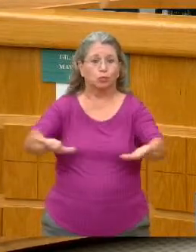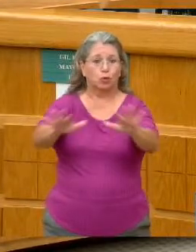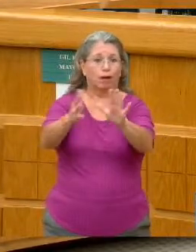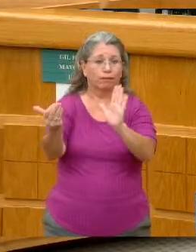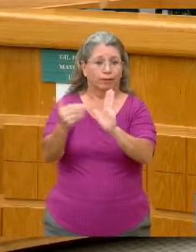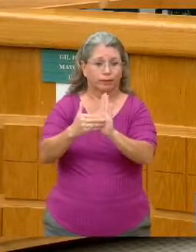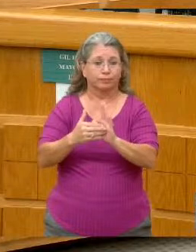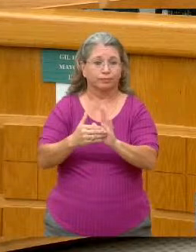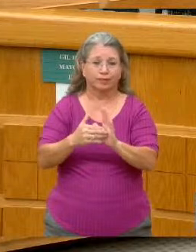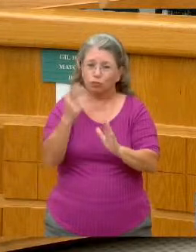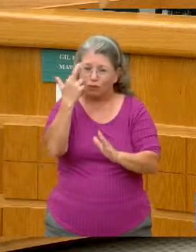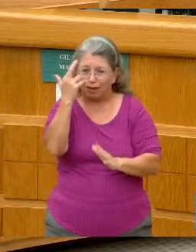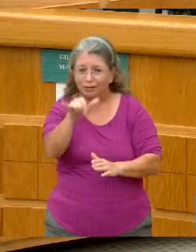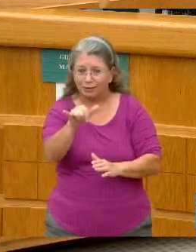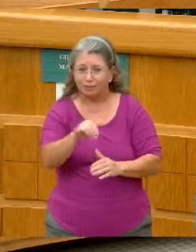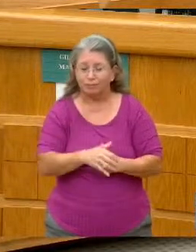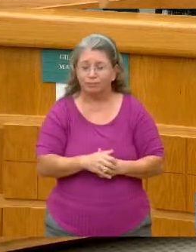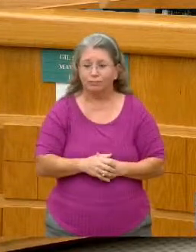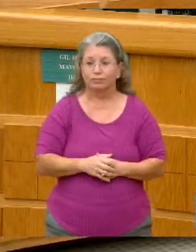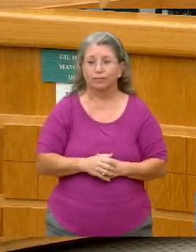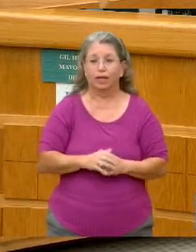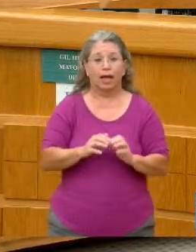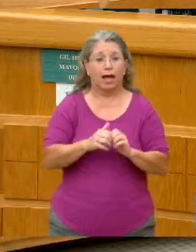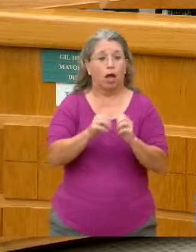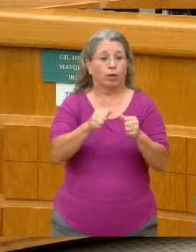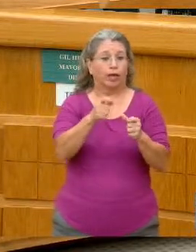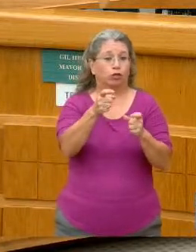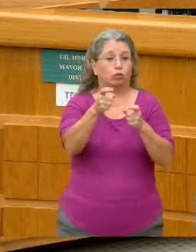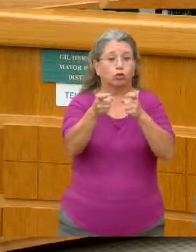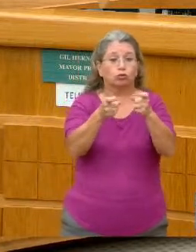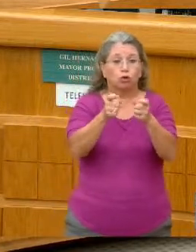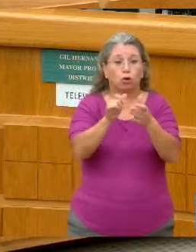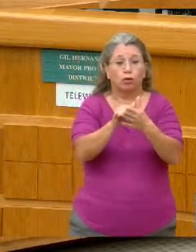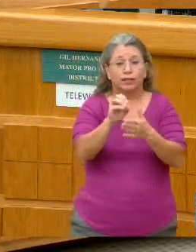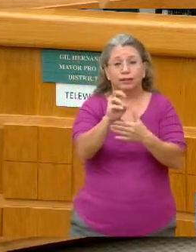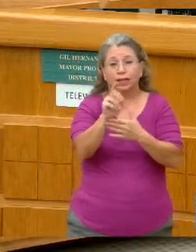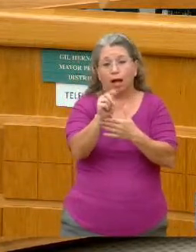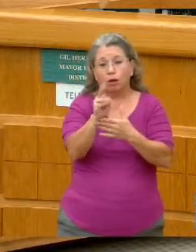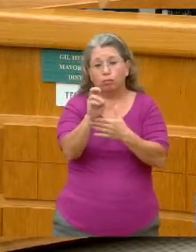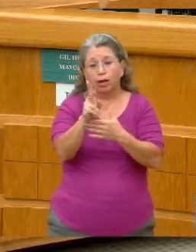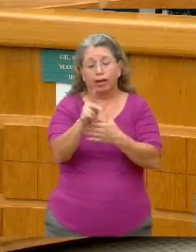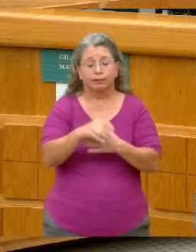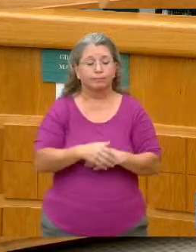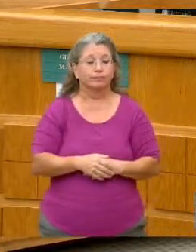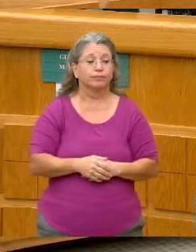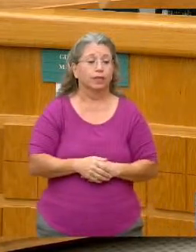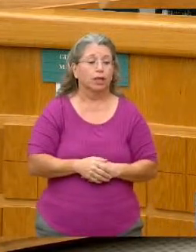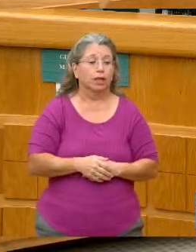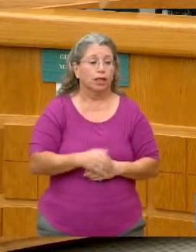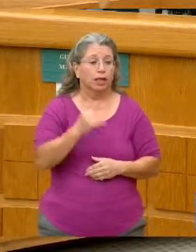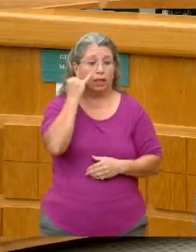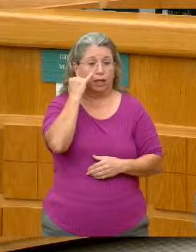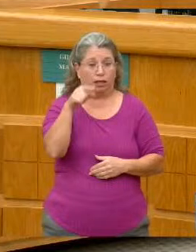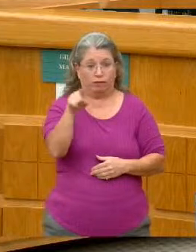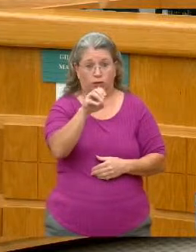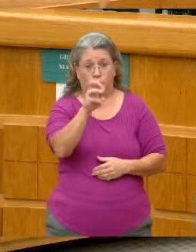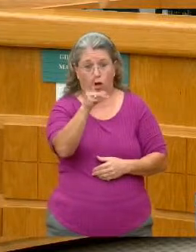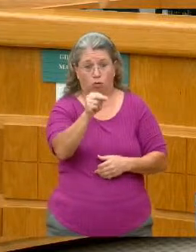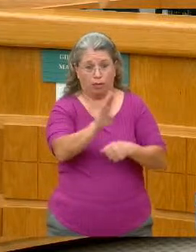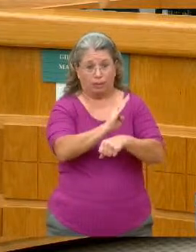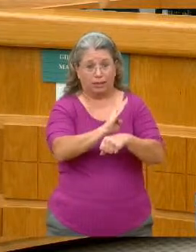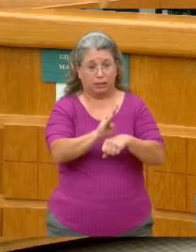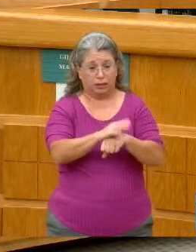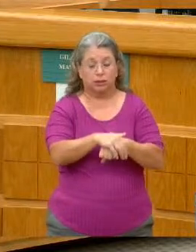So how do you help contain the outbreak? If you own a business, I don't think I have to tell you at this point, but COVID-19 is bad for